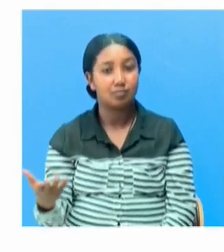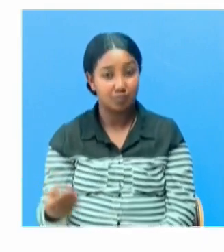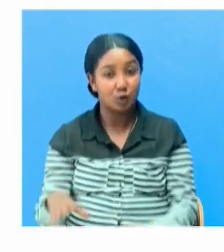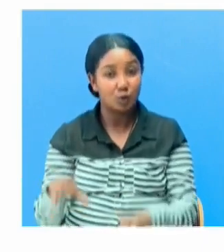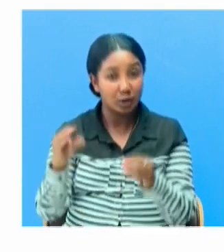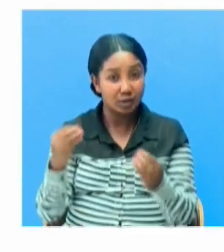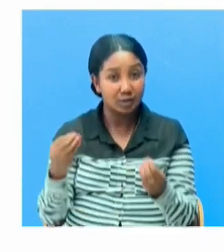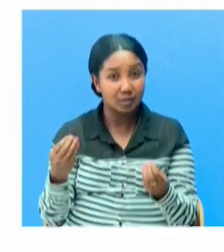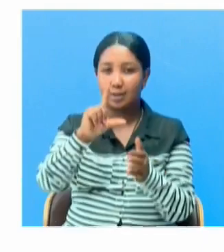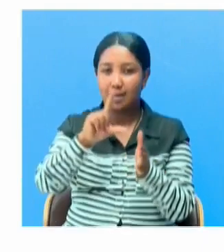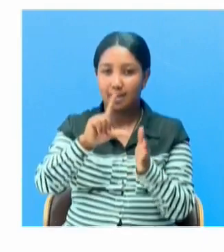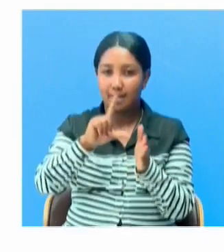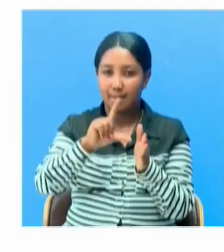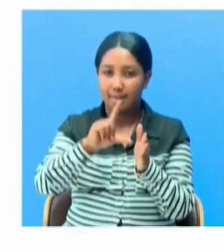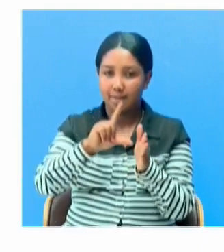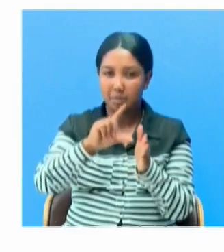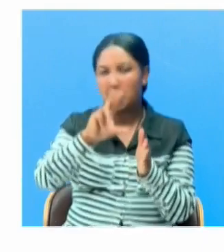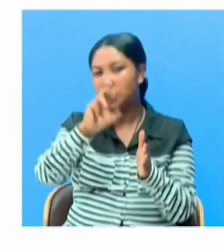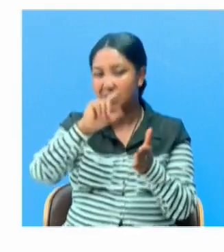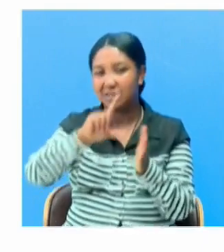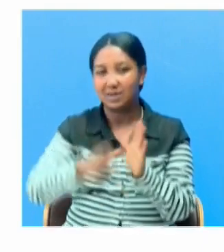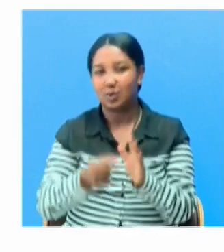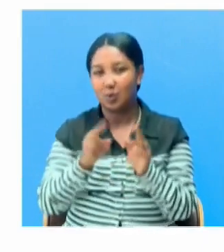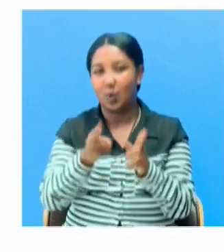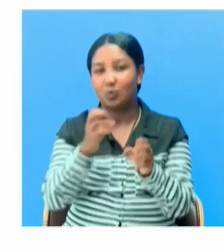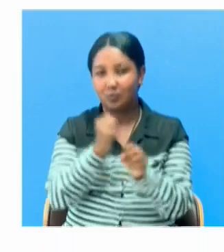Students, do this one in 30 seconds.